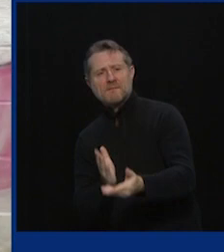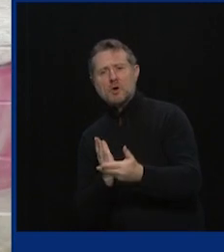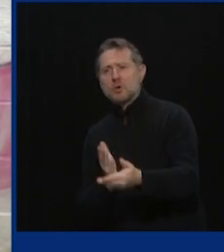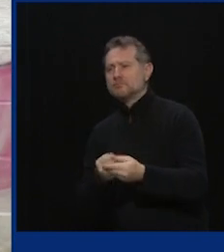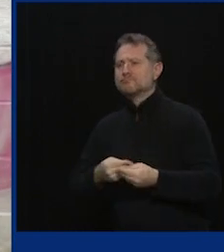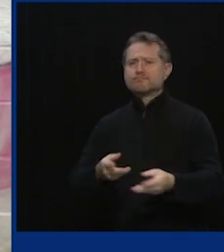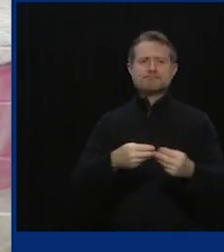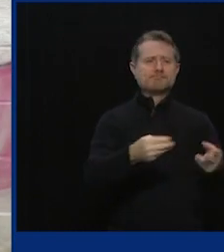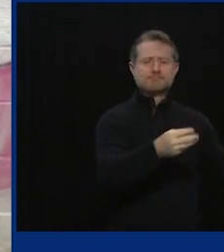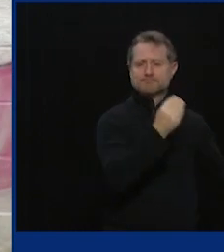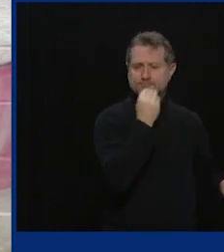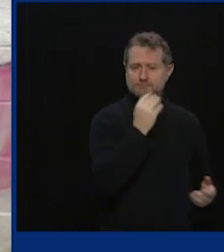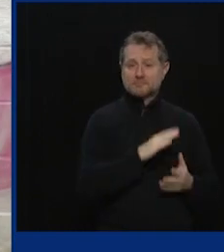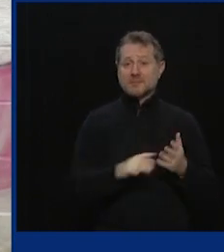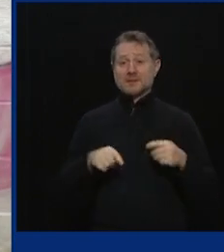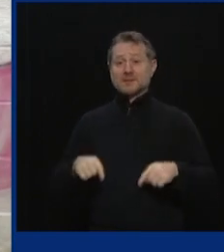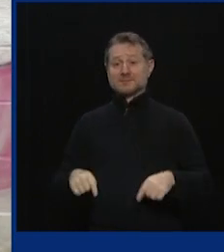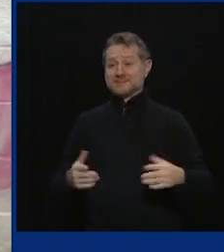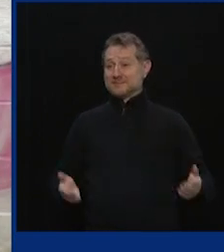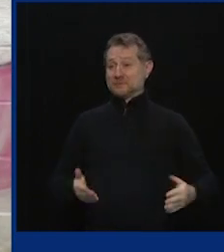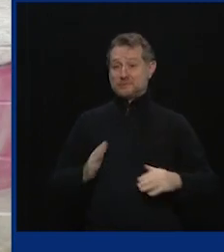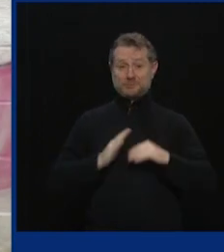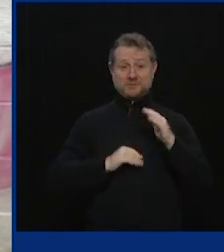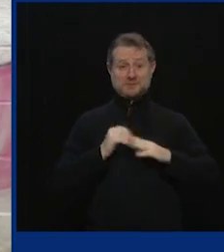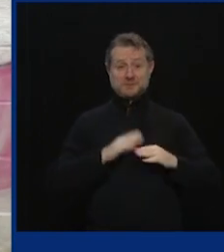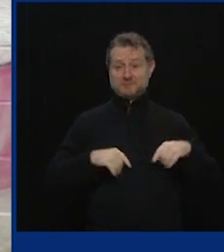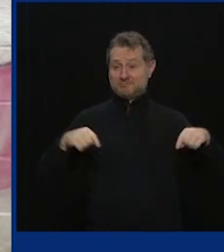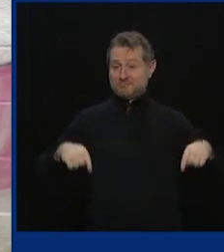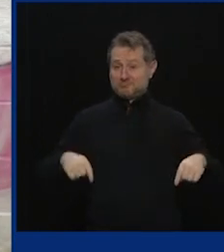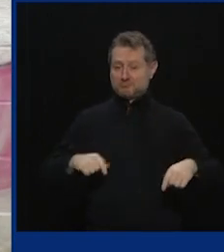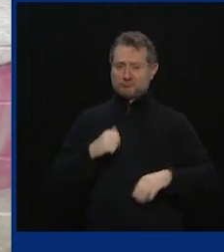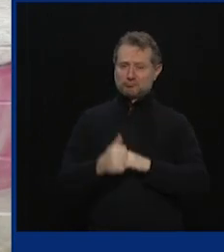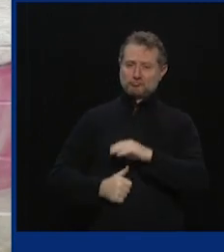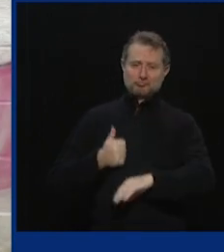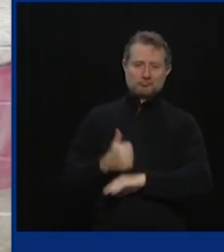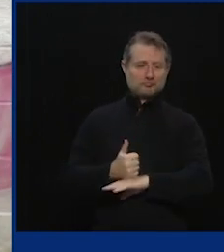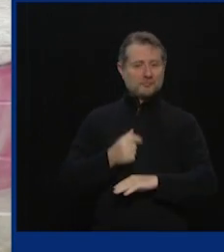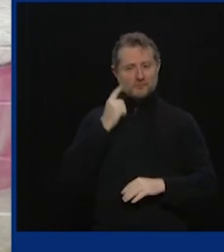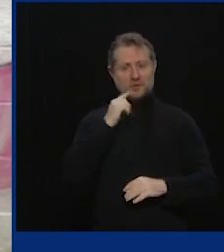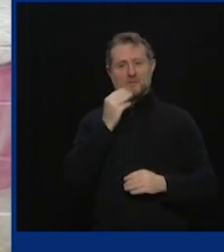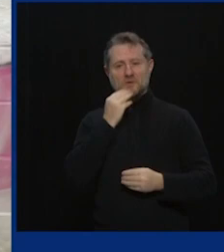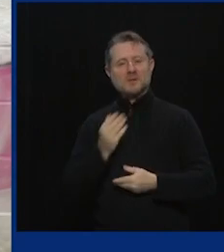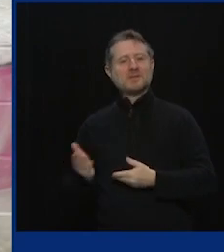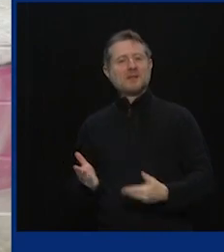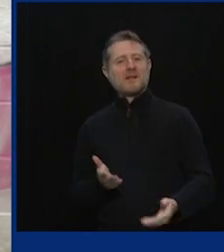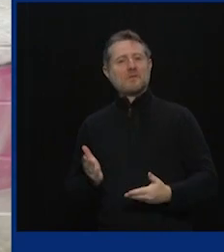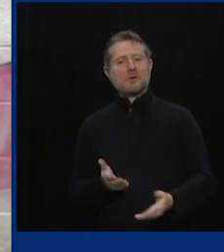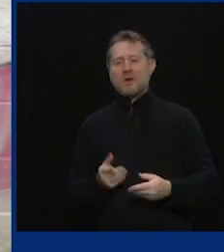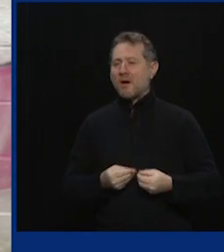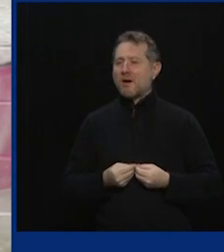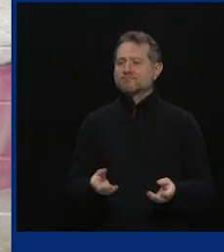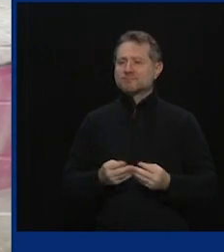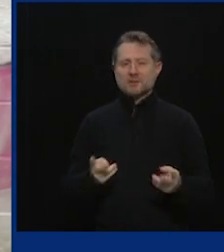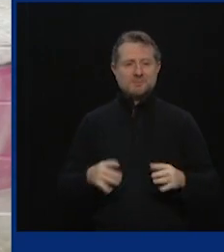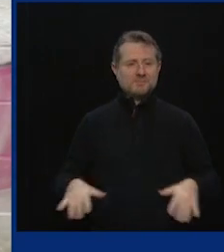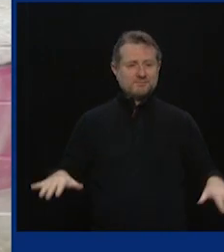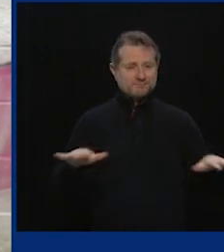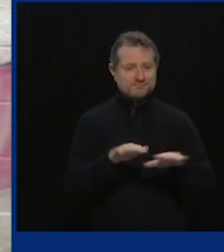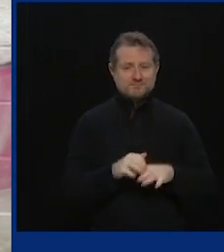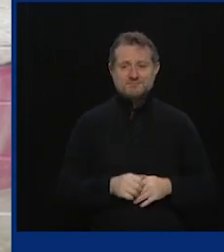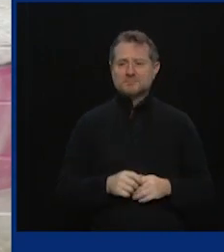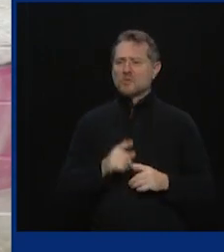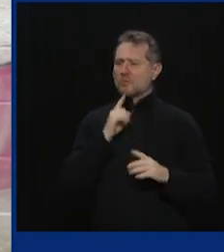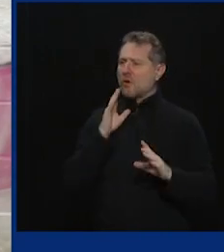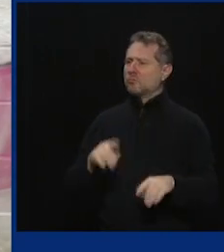here was a hub for that food distribution. And so we have been doing food distribution all